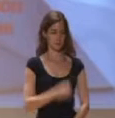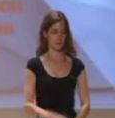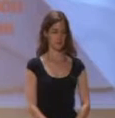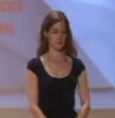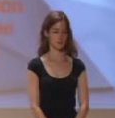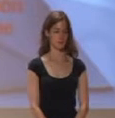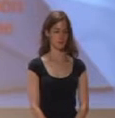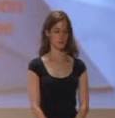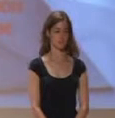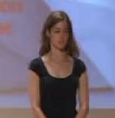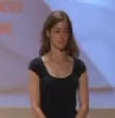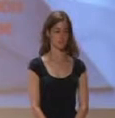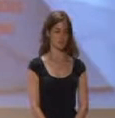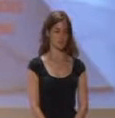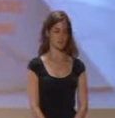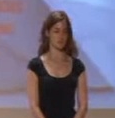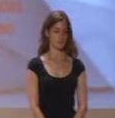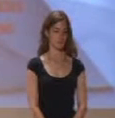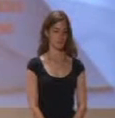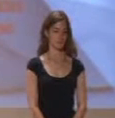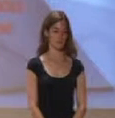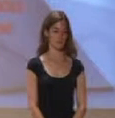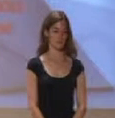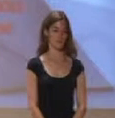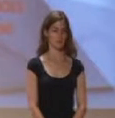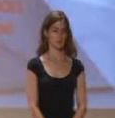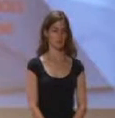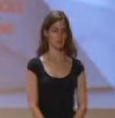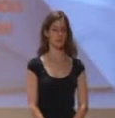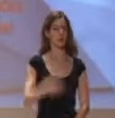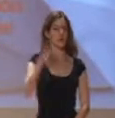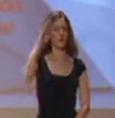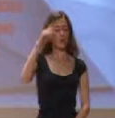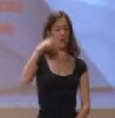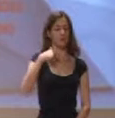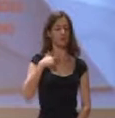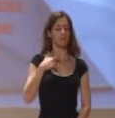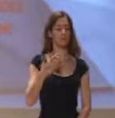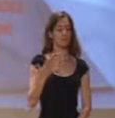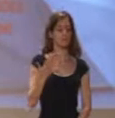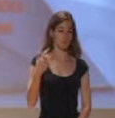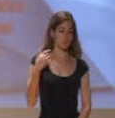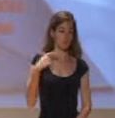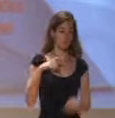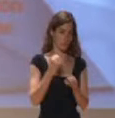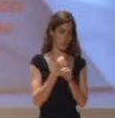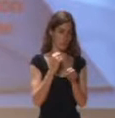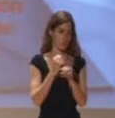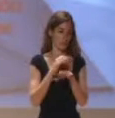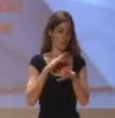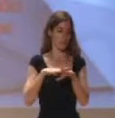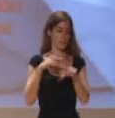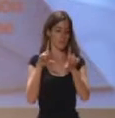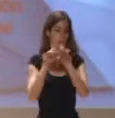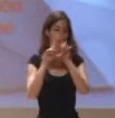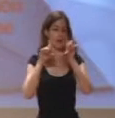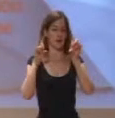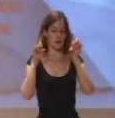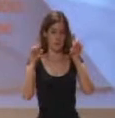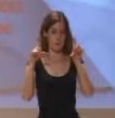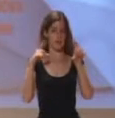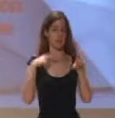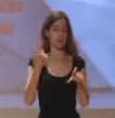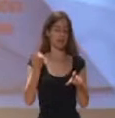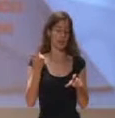Hola, buenos días. Hello, good morning. I'm Maria and I work for a company which